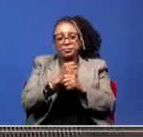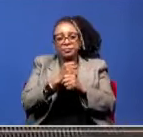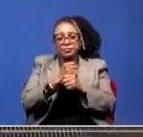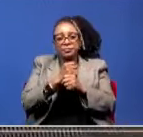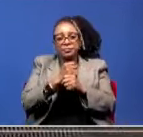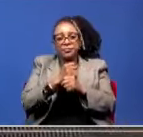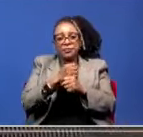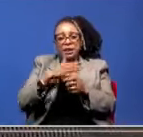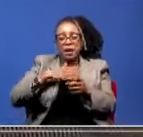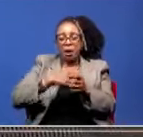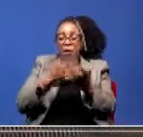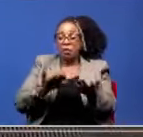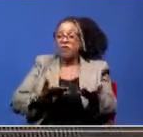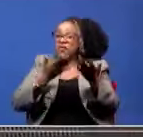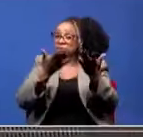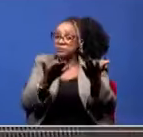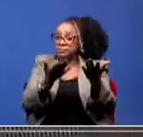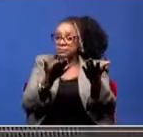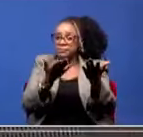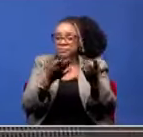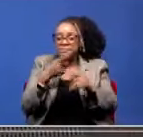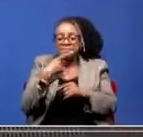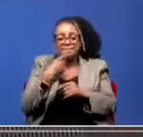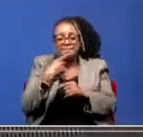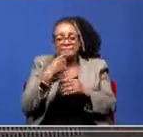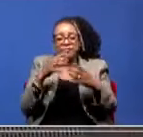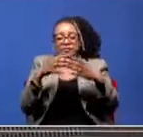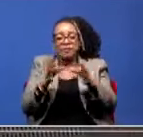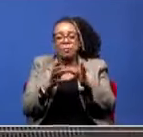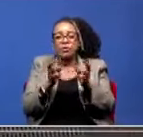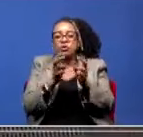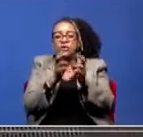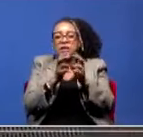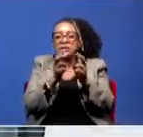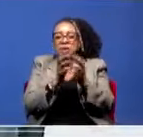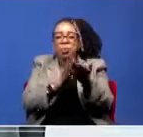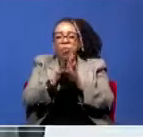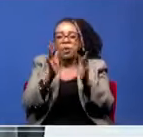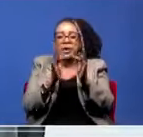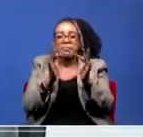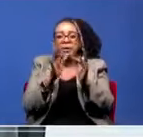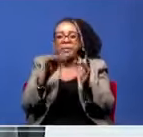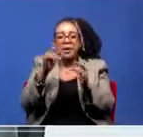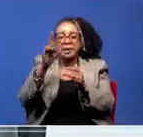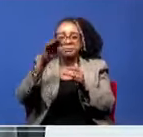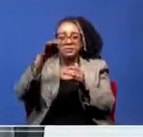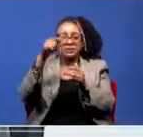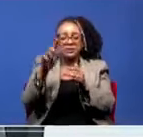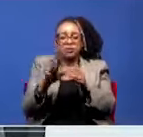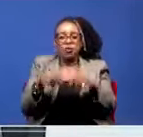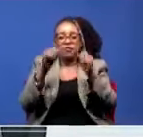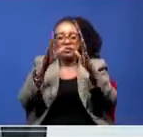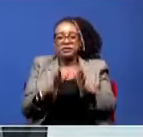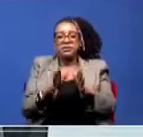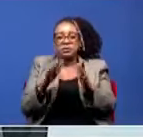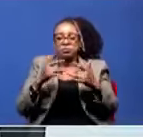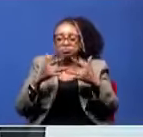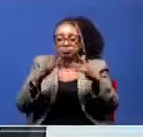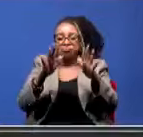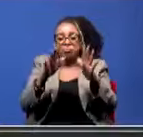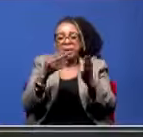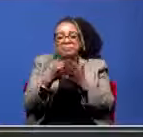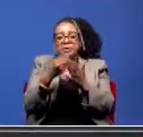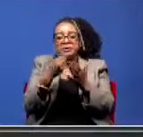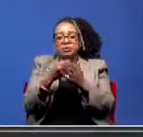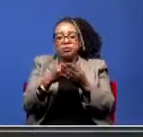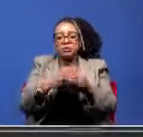and our offer. She says her firm was contacted through email by a KNTC officer to send their offers of price to